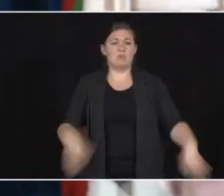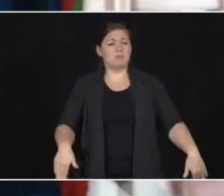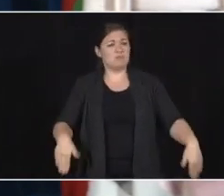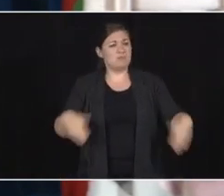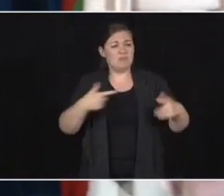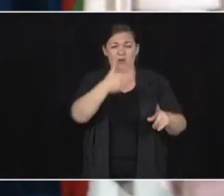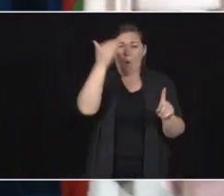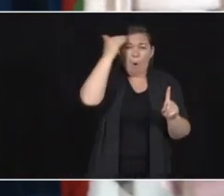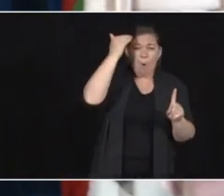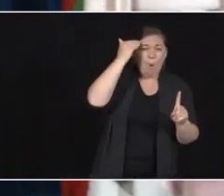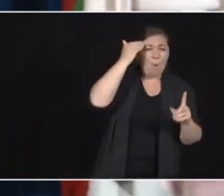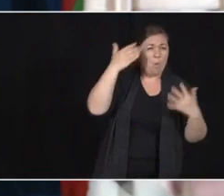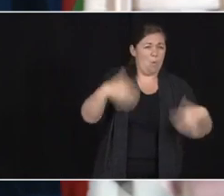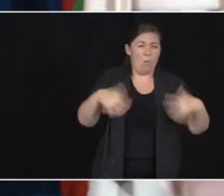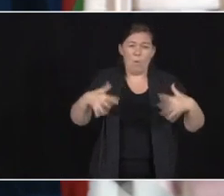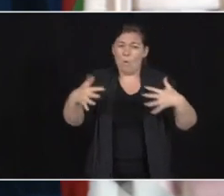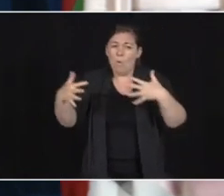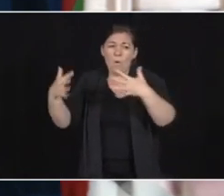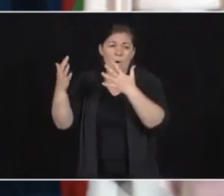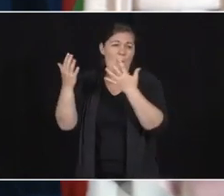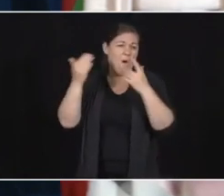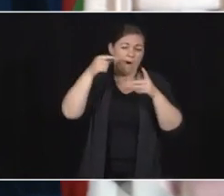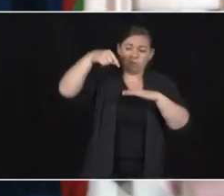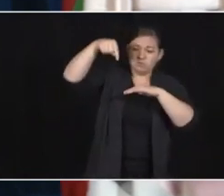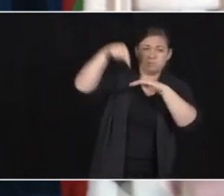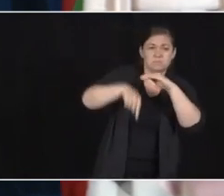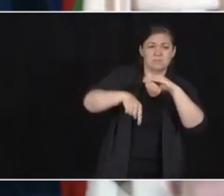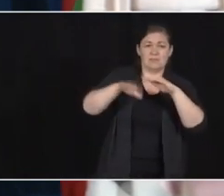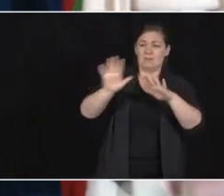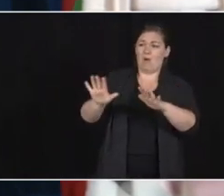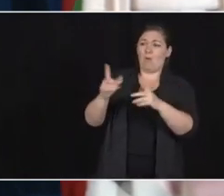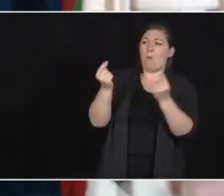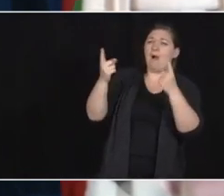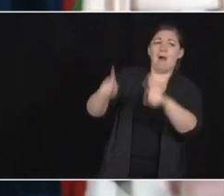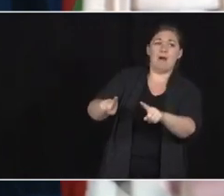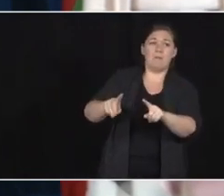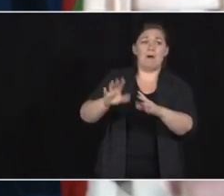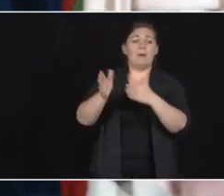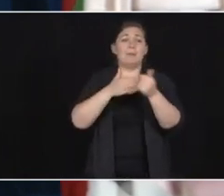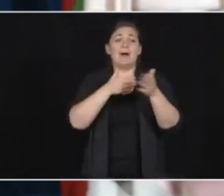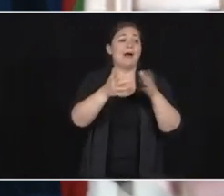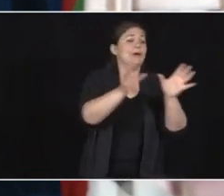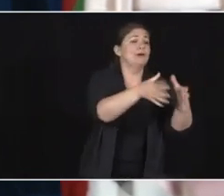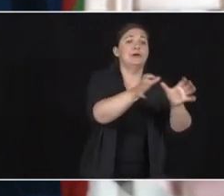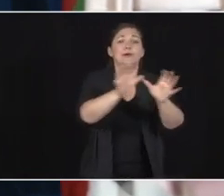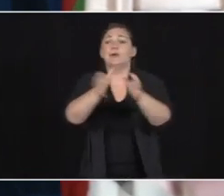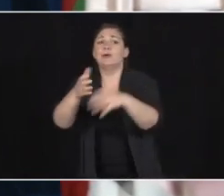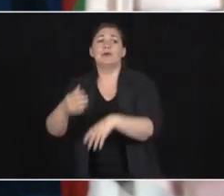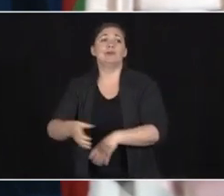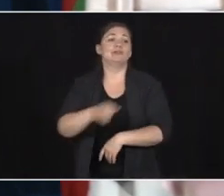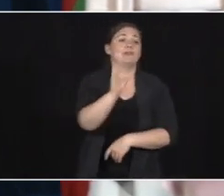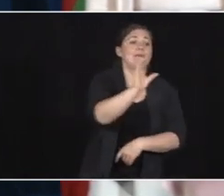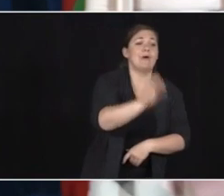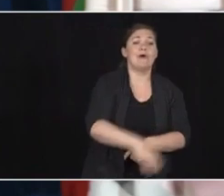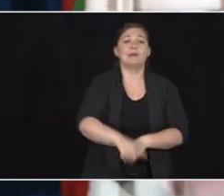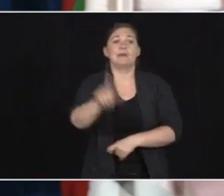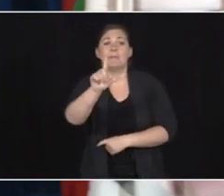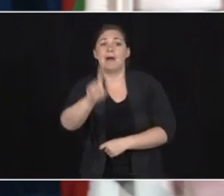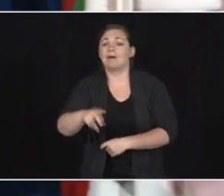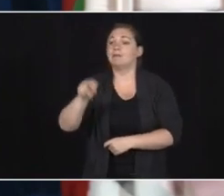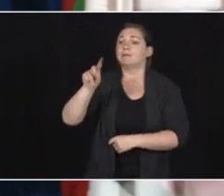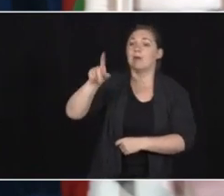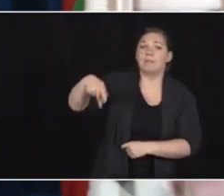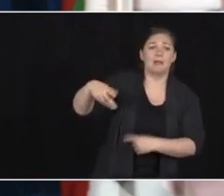most knowledgeable person down here at Queen's Park, no matter what party it's from. Dr. Fullerton spent 30